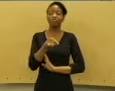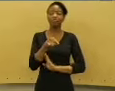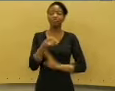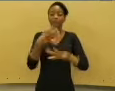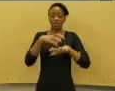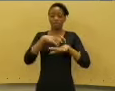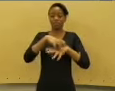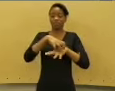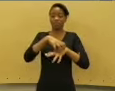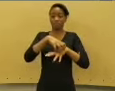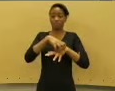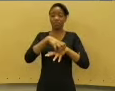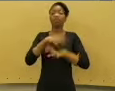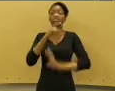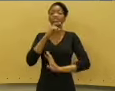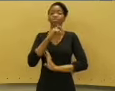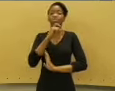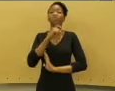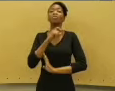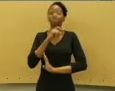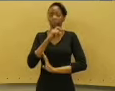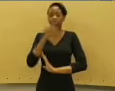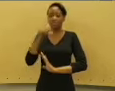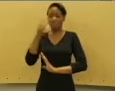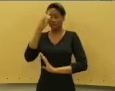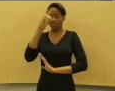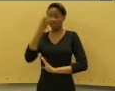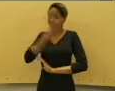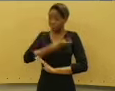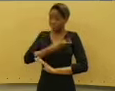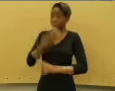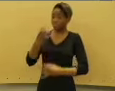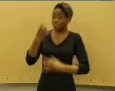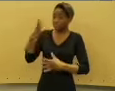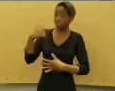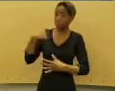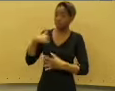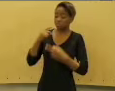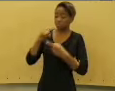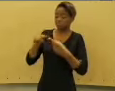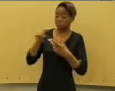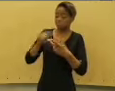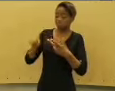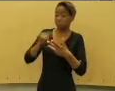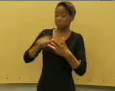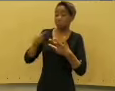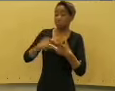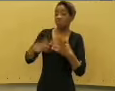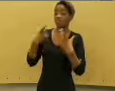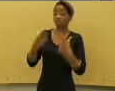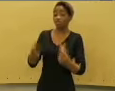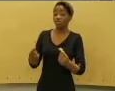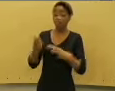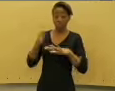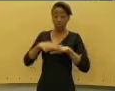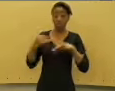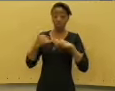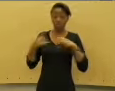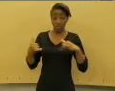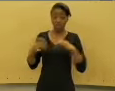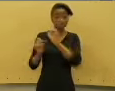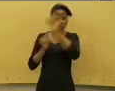toys, I had to speak to my kid and say, okay, so this is what I'm doing. I'm talking about vibrators online. I'm writing about it in the city